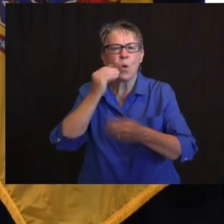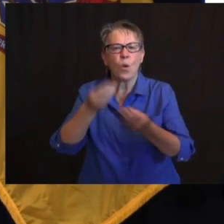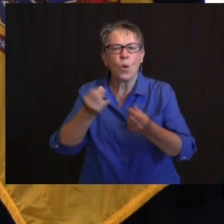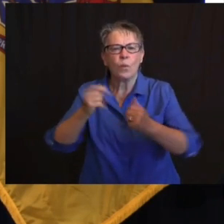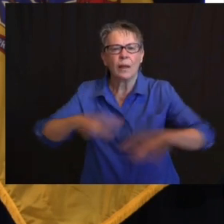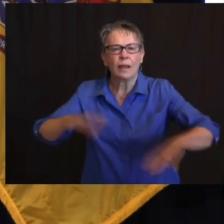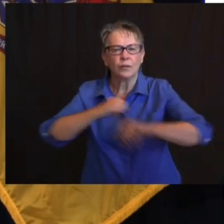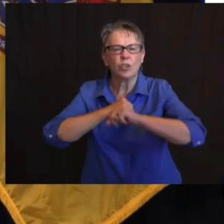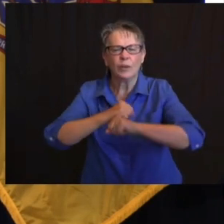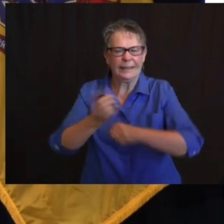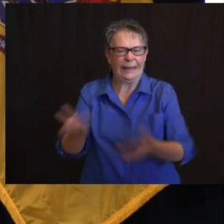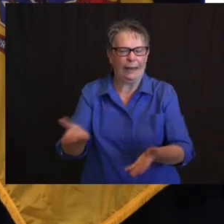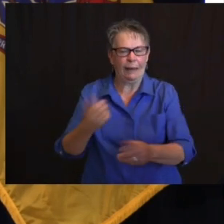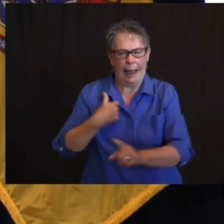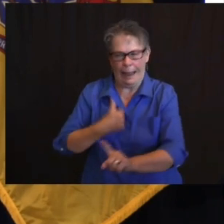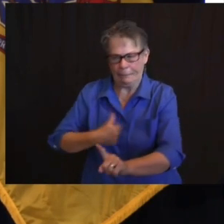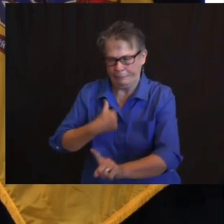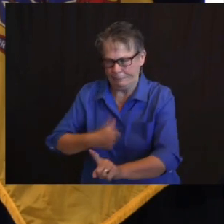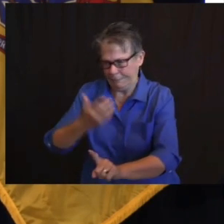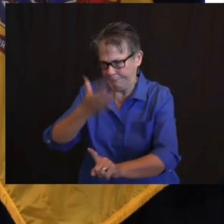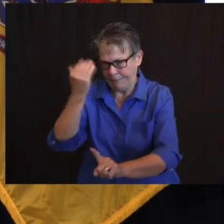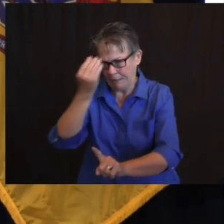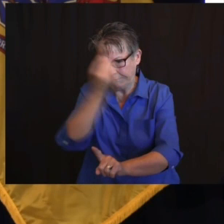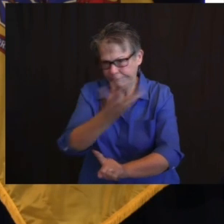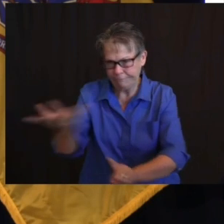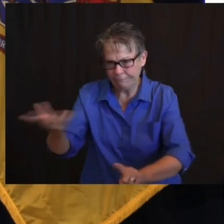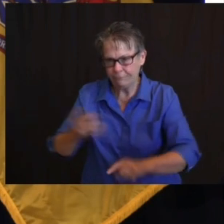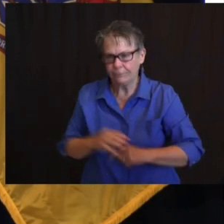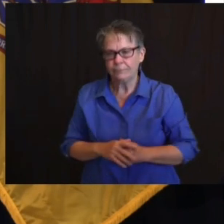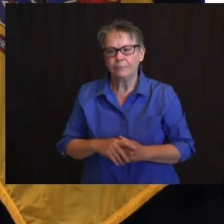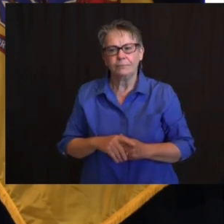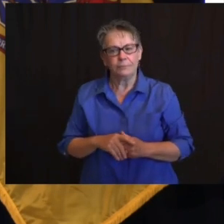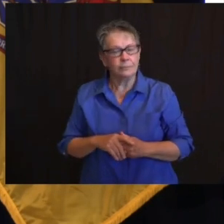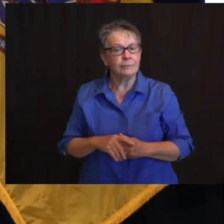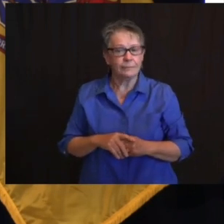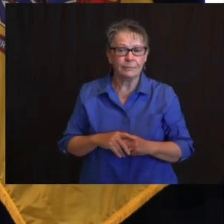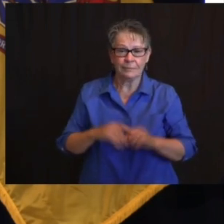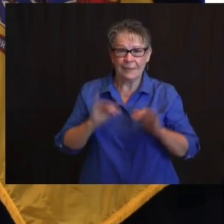sure you were hearing more meat on the bones on our